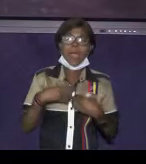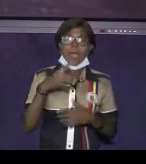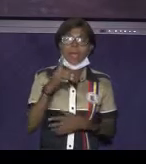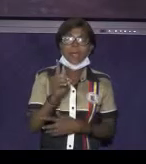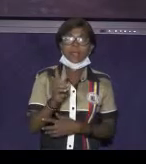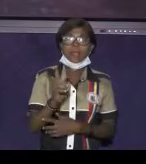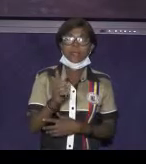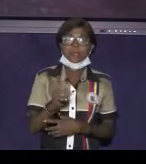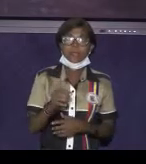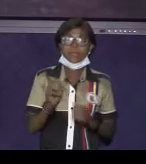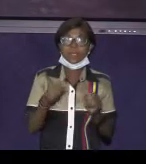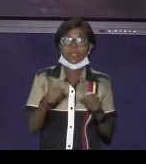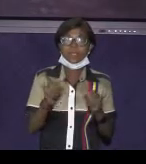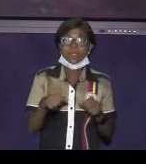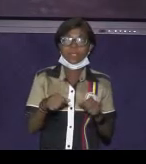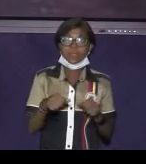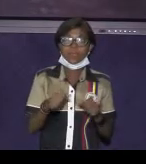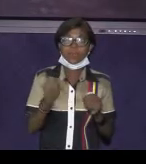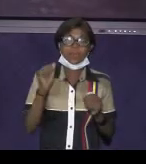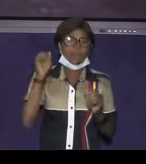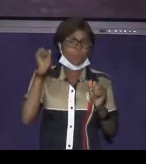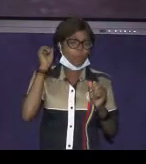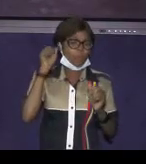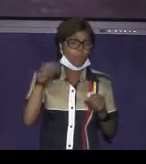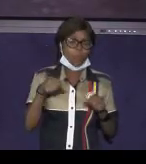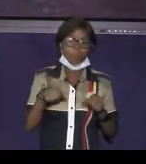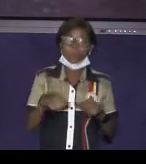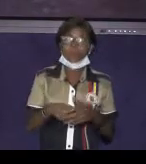example. Can or could.